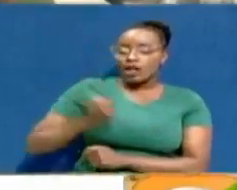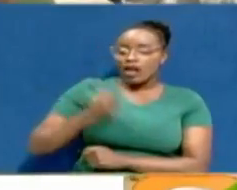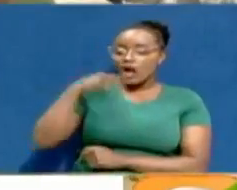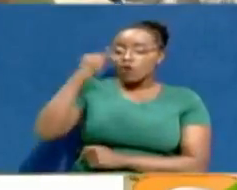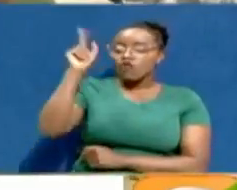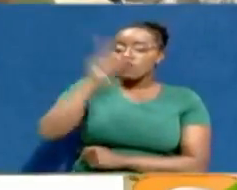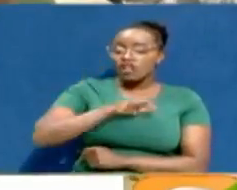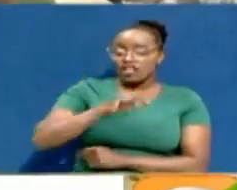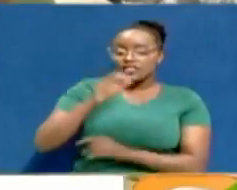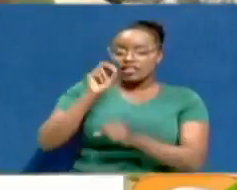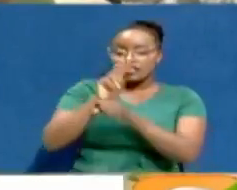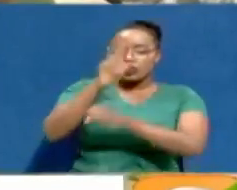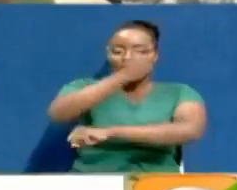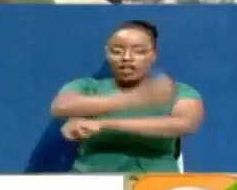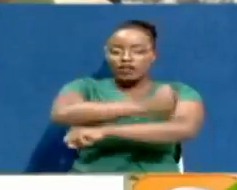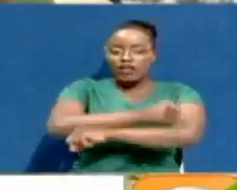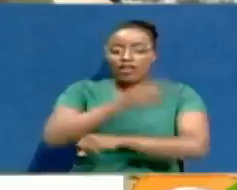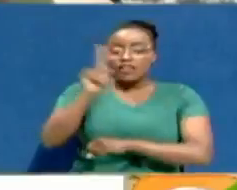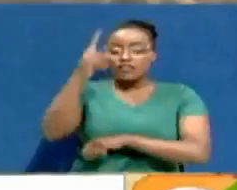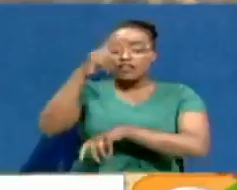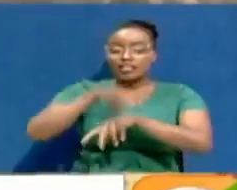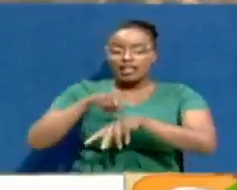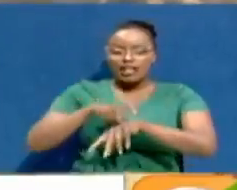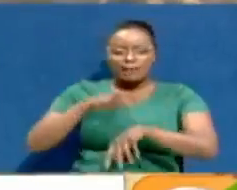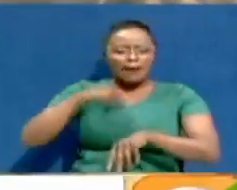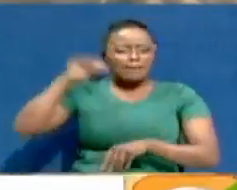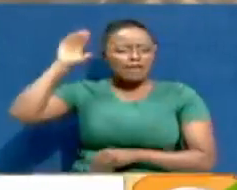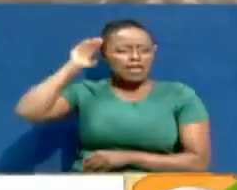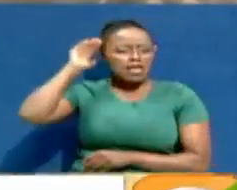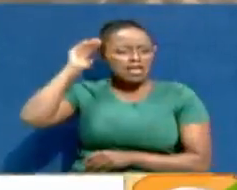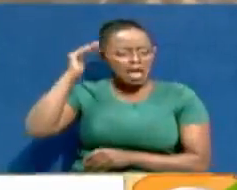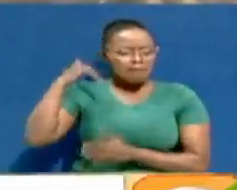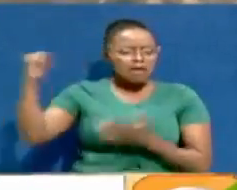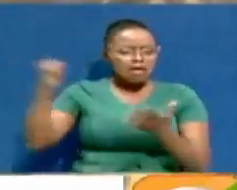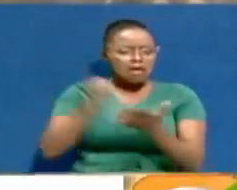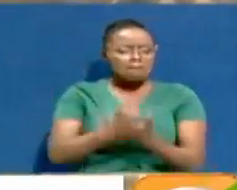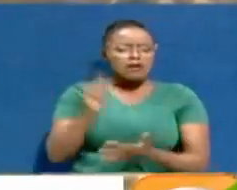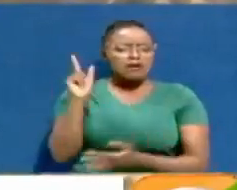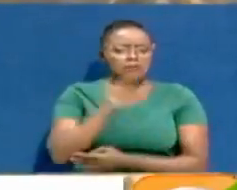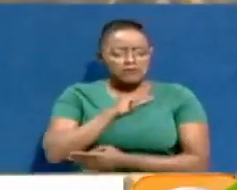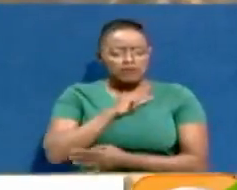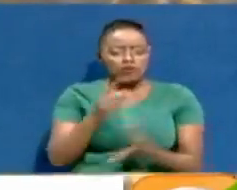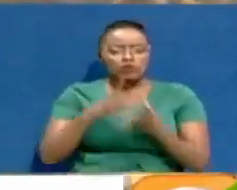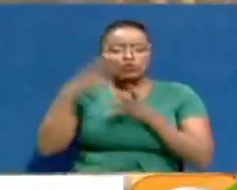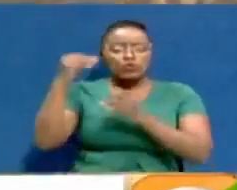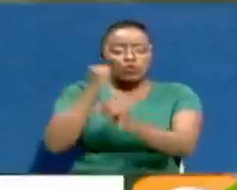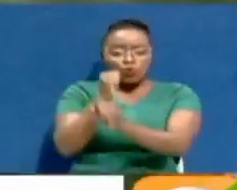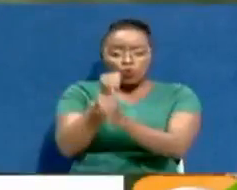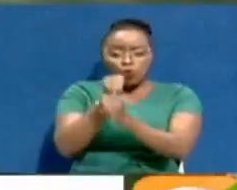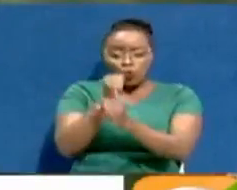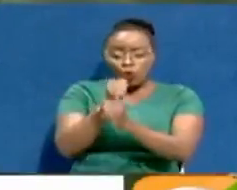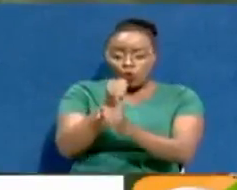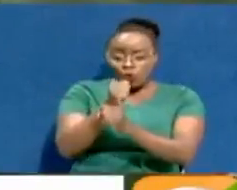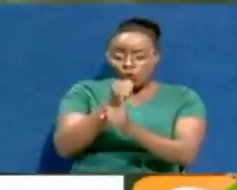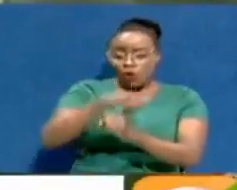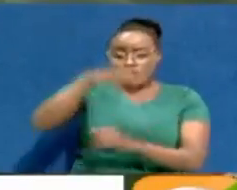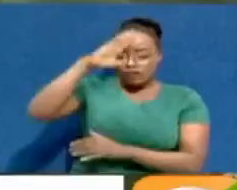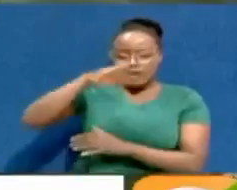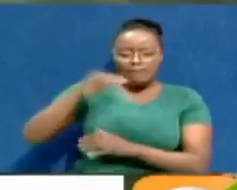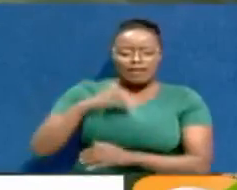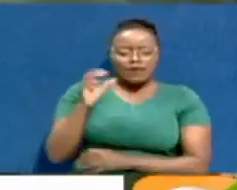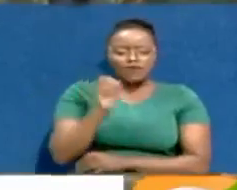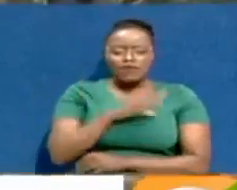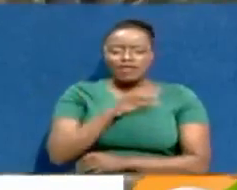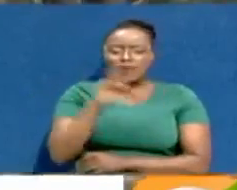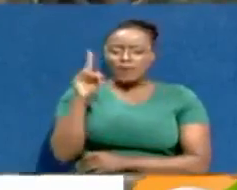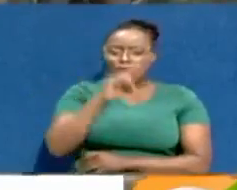mwenye amemaliza secondary. Mara ya kwanza niliposikia nimeajiriwa kwenda kufanya kazi ya ndovu, niliogopa sana